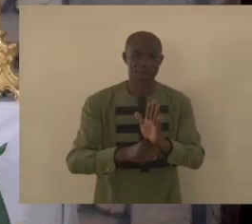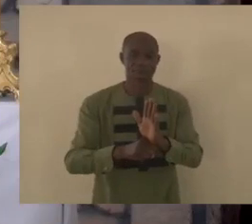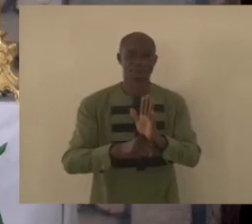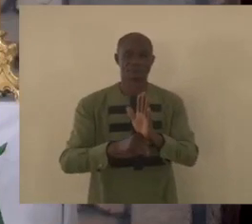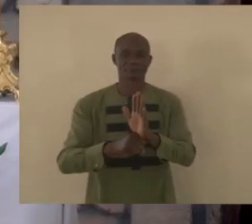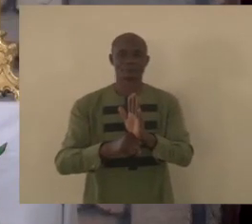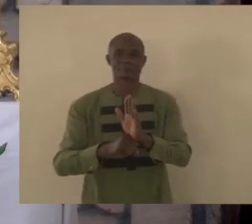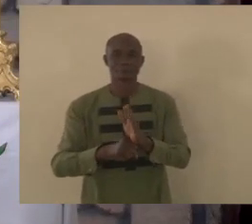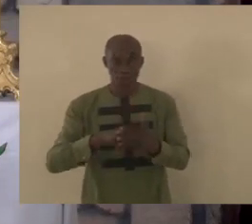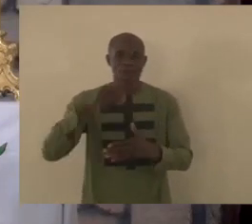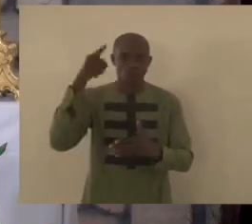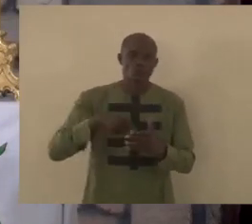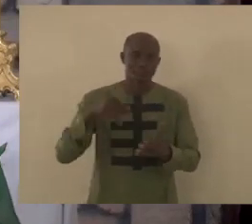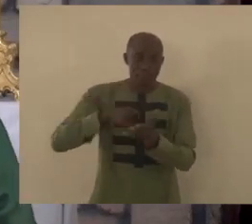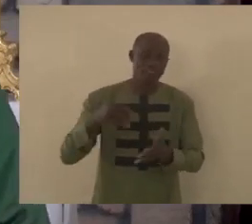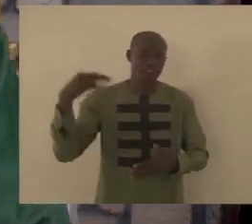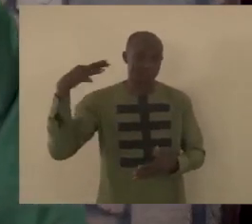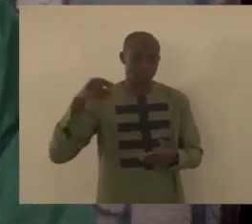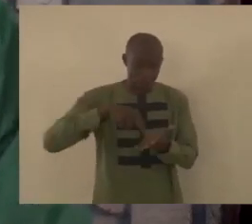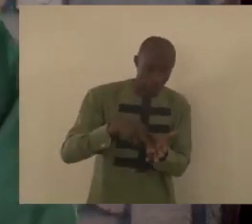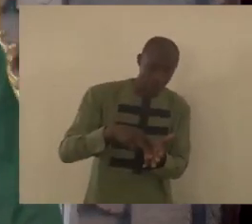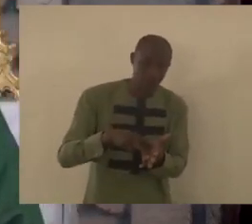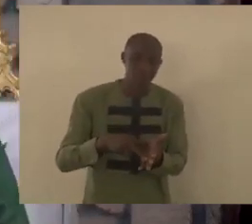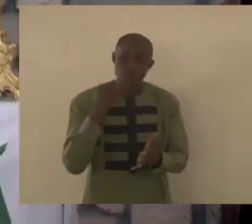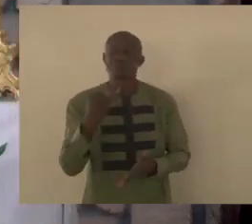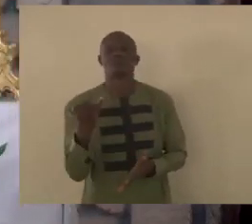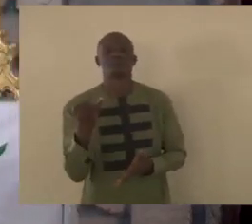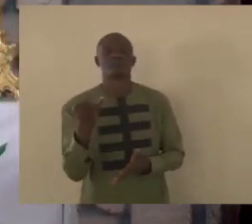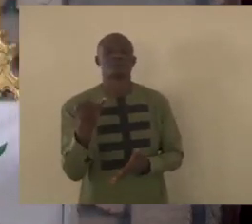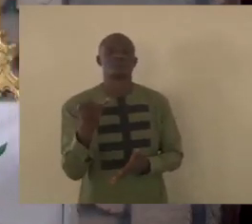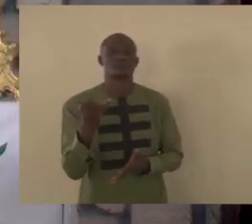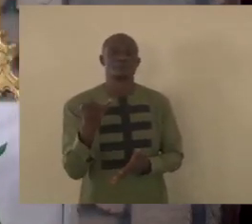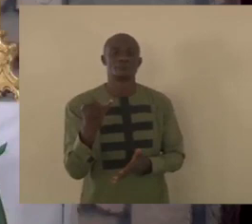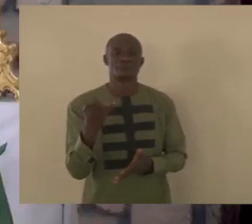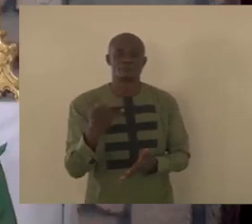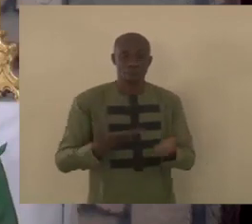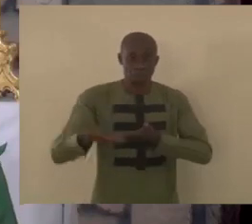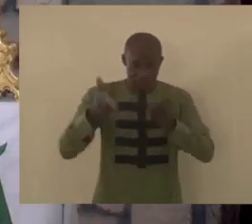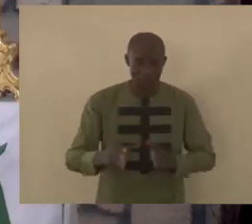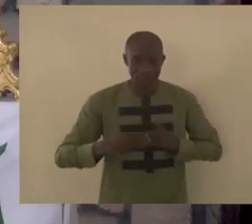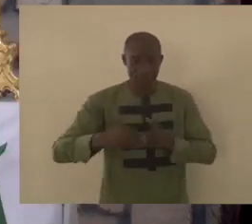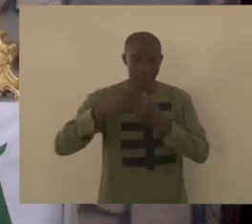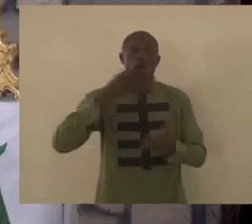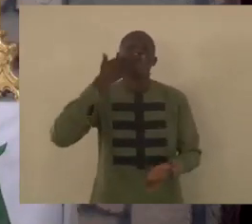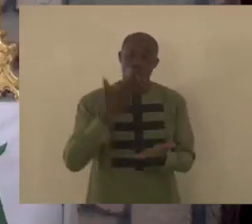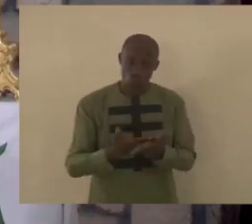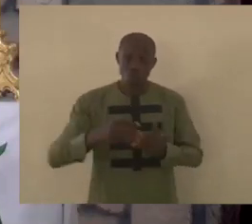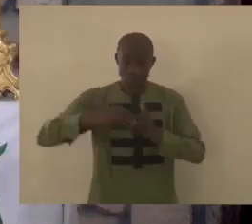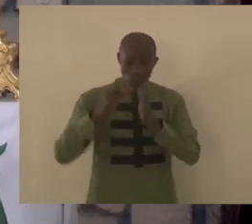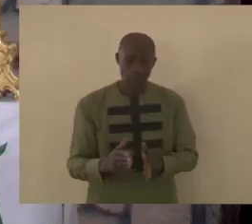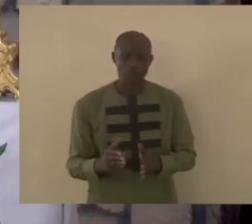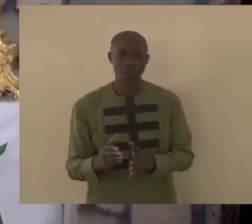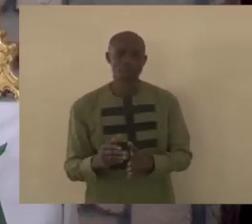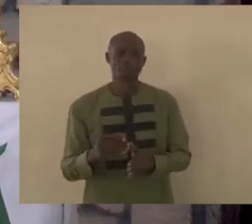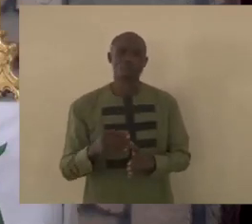servant leadership. What is implied in each of Jesus' statements is the servant leader, the good leader,